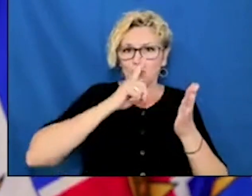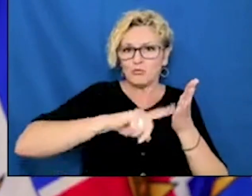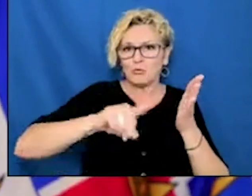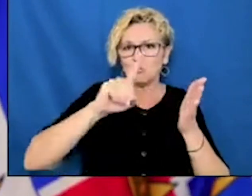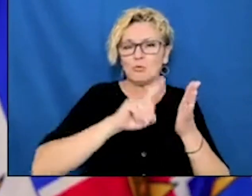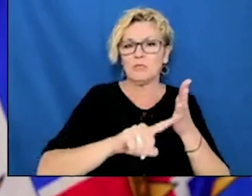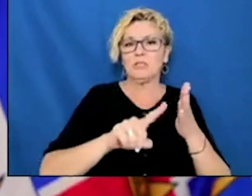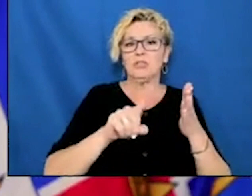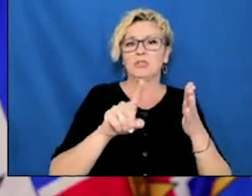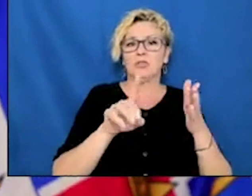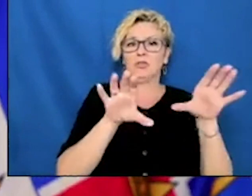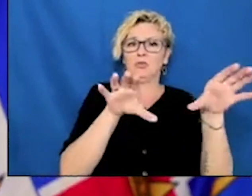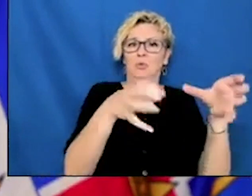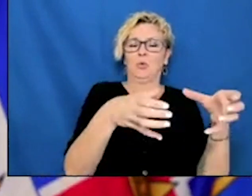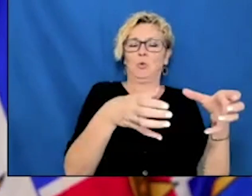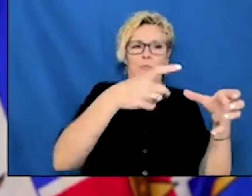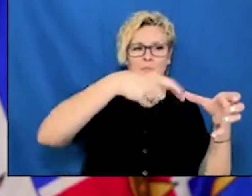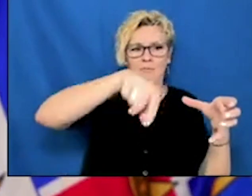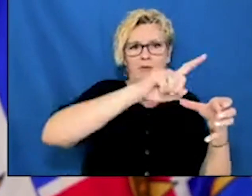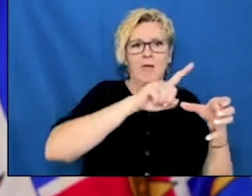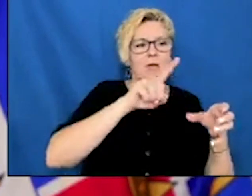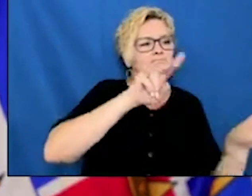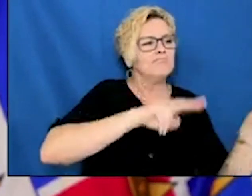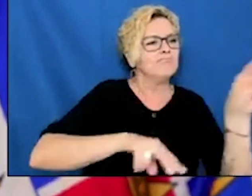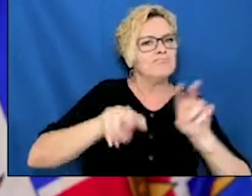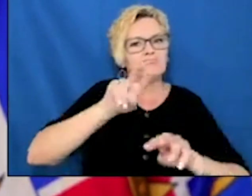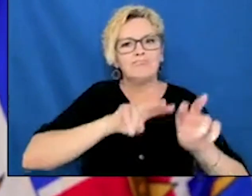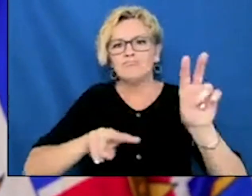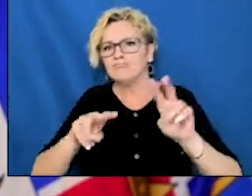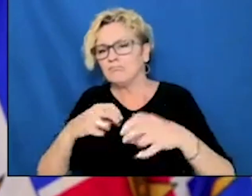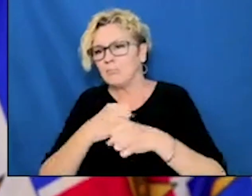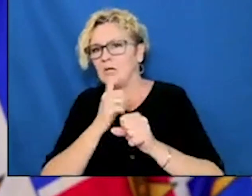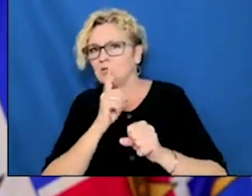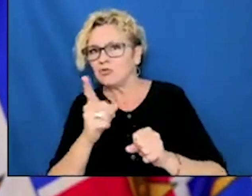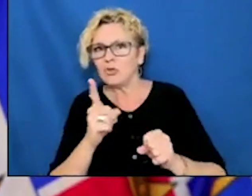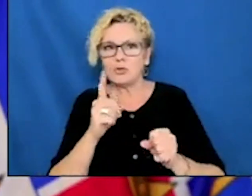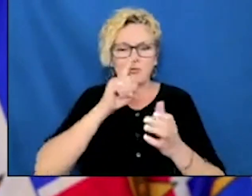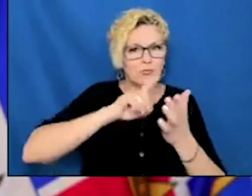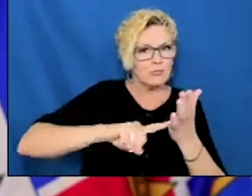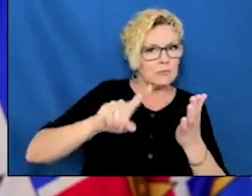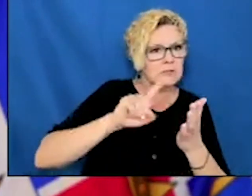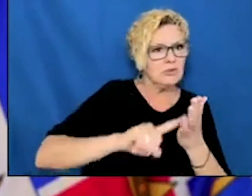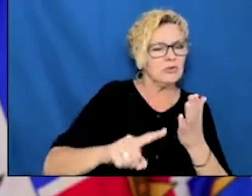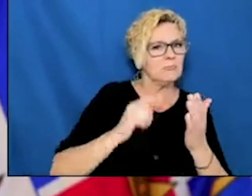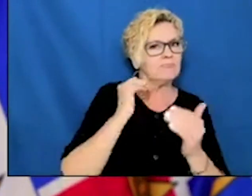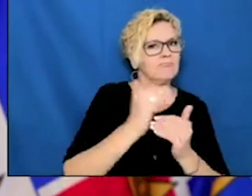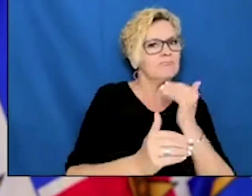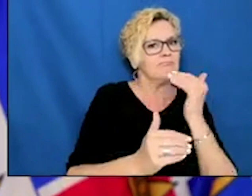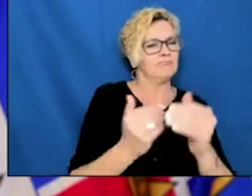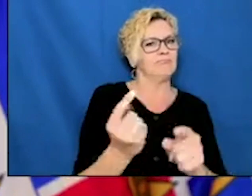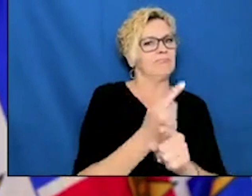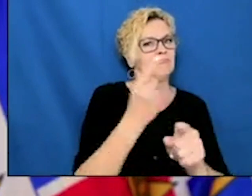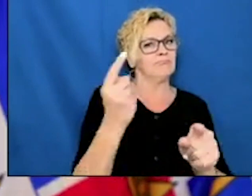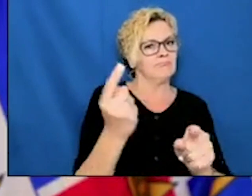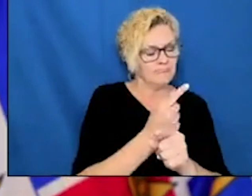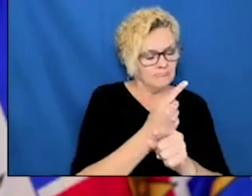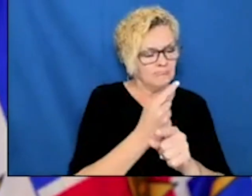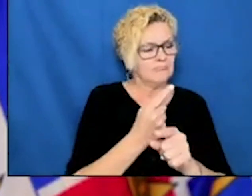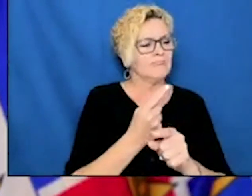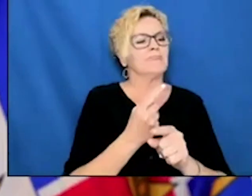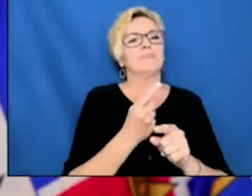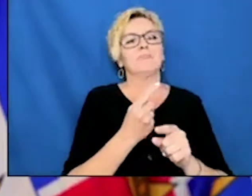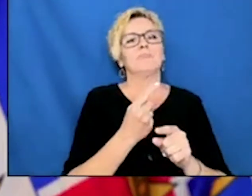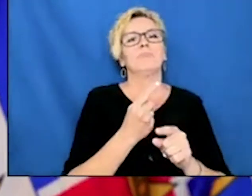of a number of different research networks across this province that has put BC in a really good place to understand things like